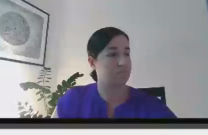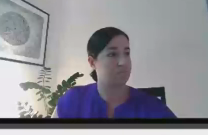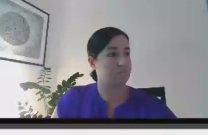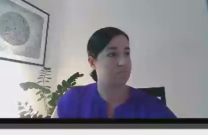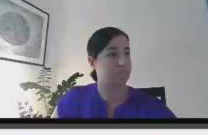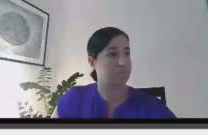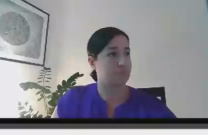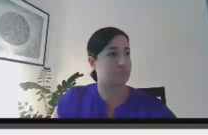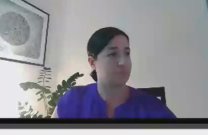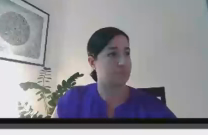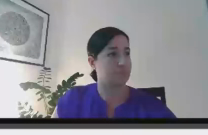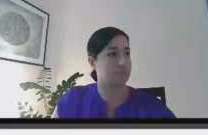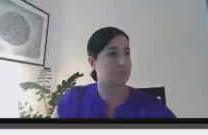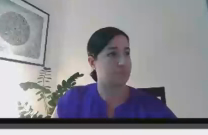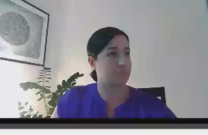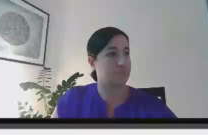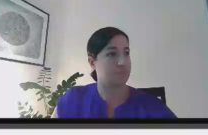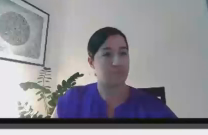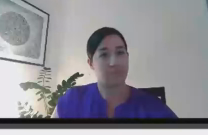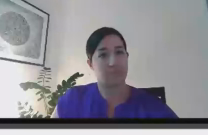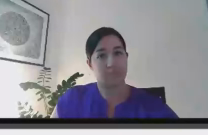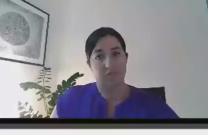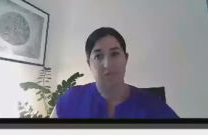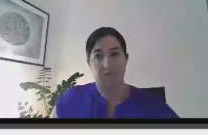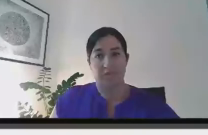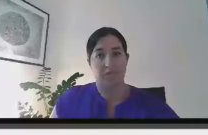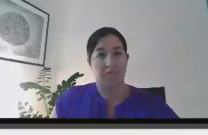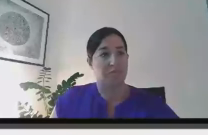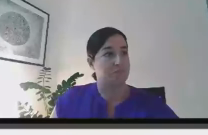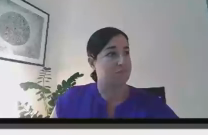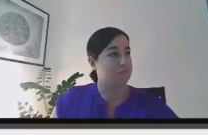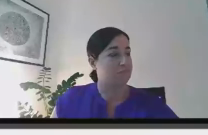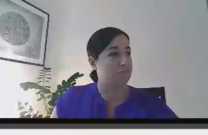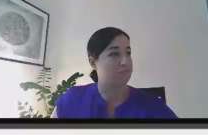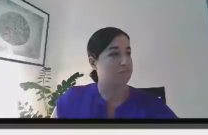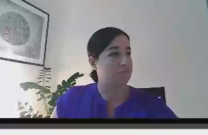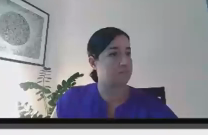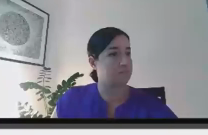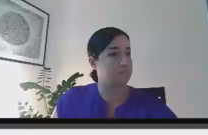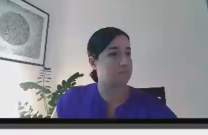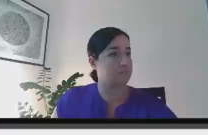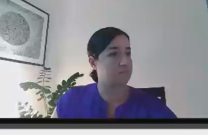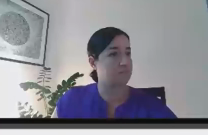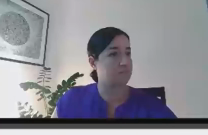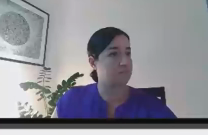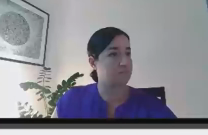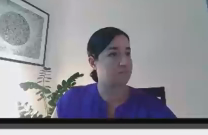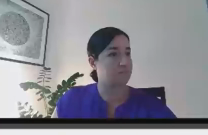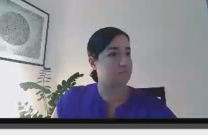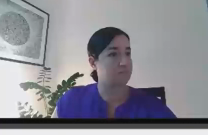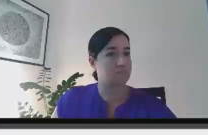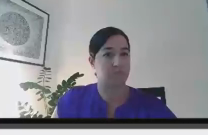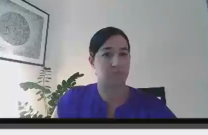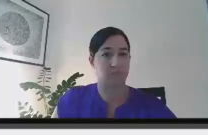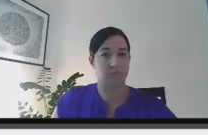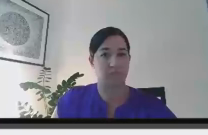see a parking lot on the east side of this, the right side of this drawing. You can see more industrial buildings. We're looking a little bit at